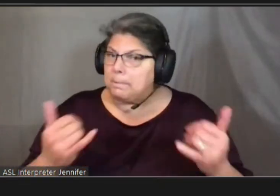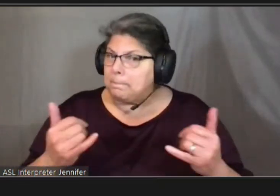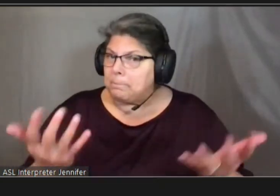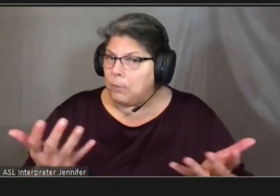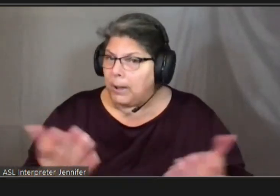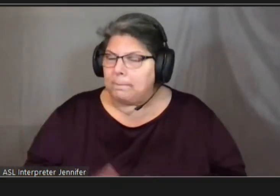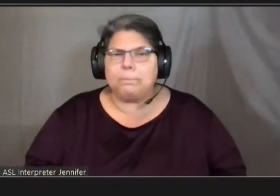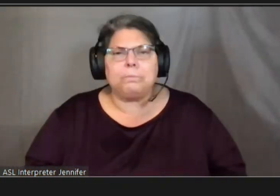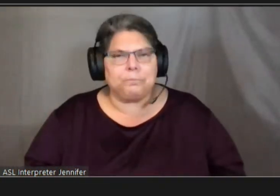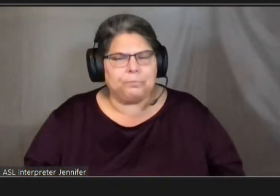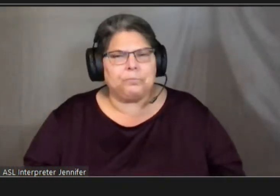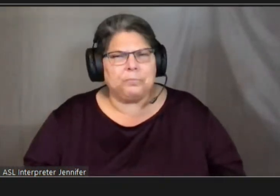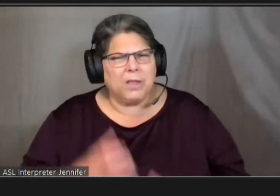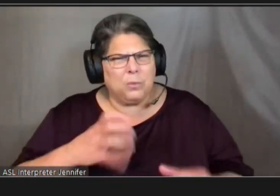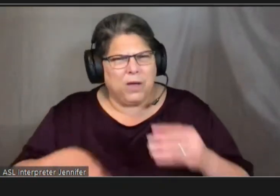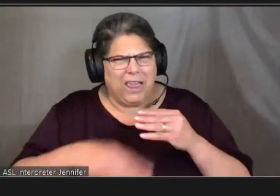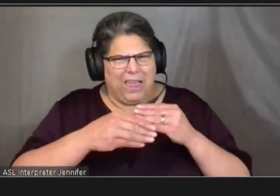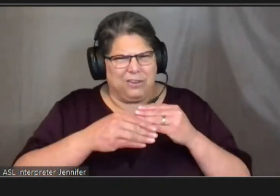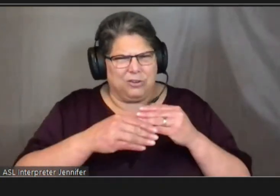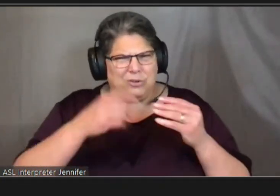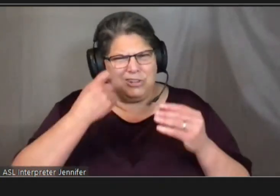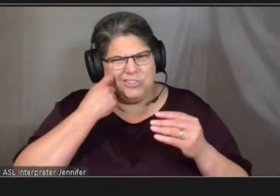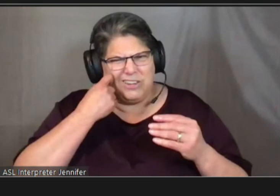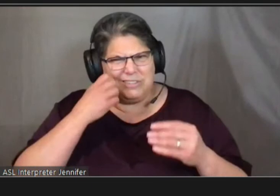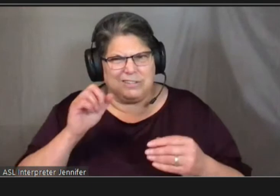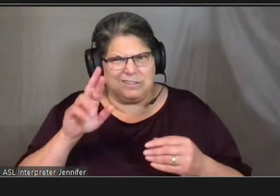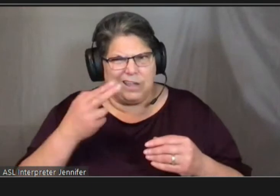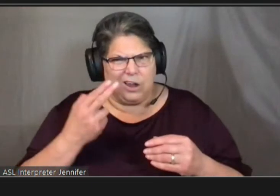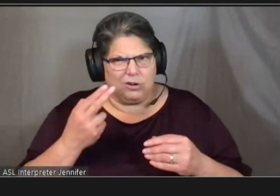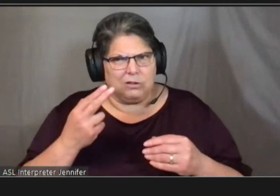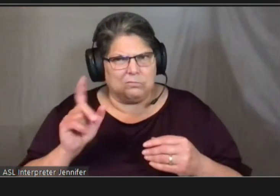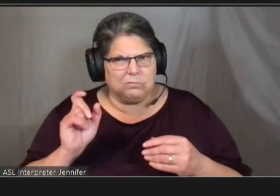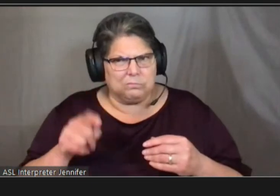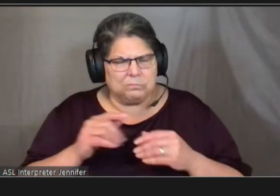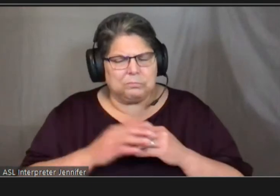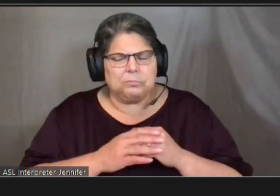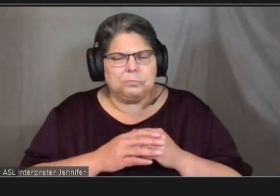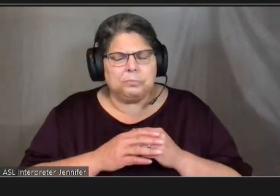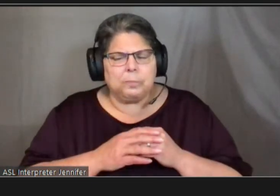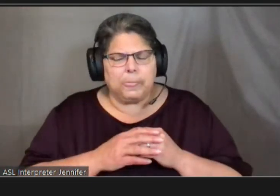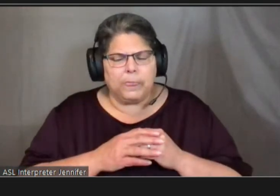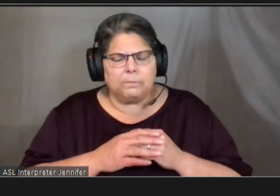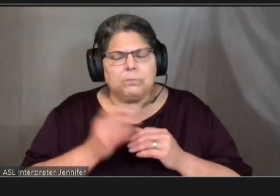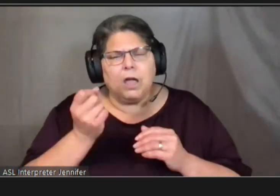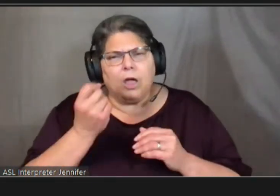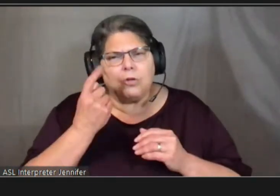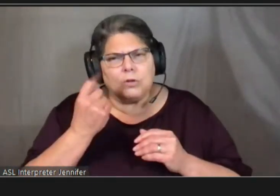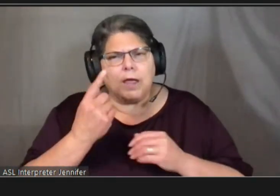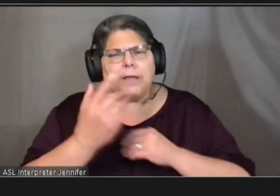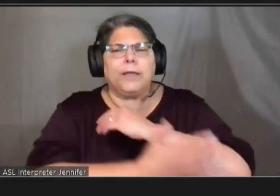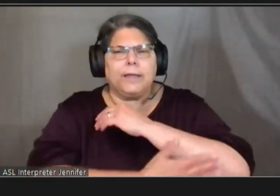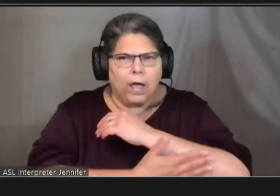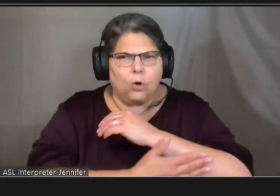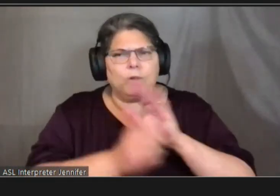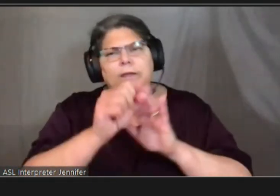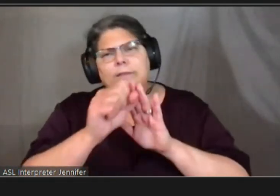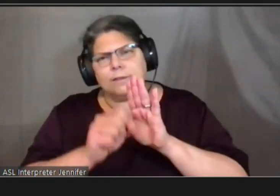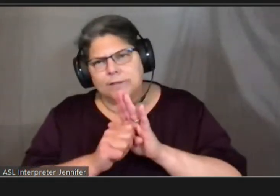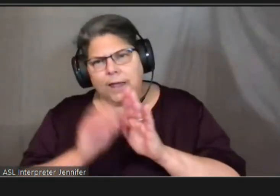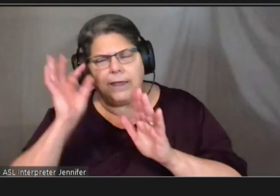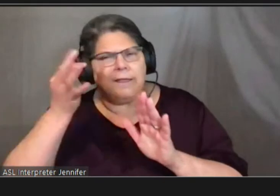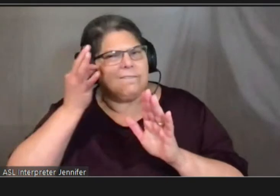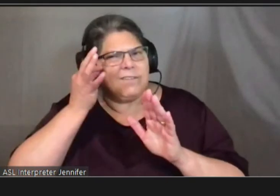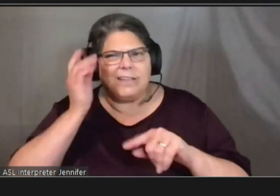Yeah, I want to piggyback on what Sarah was saying there in terms of, I understand that the county and the state and the feds aren't mandating